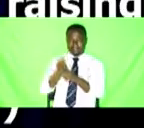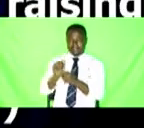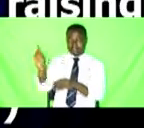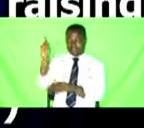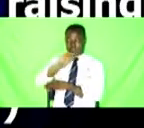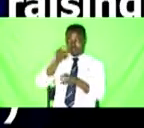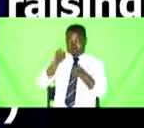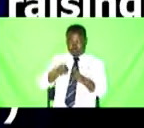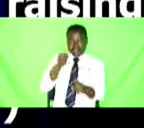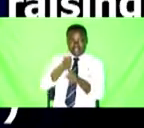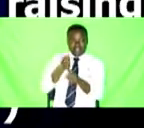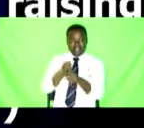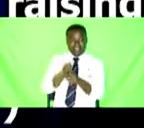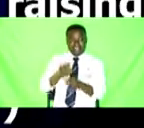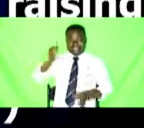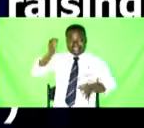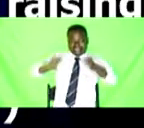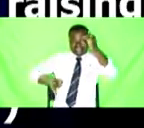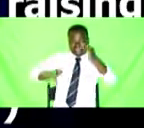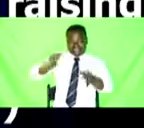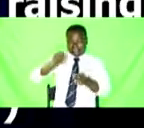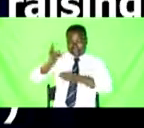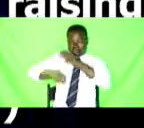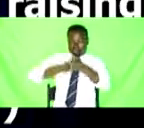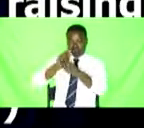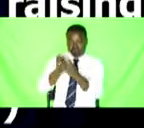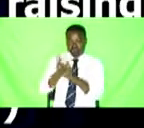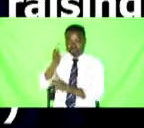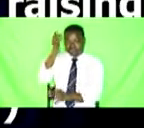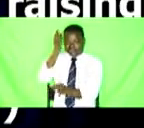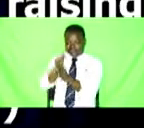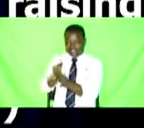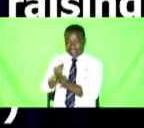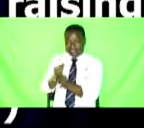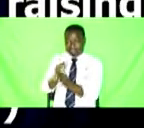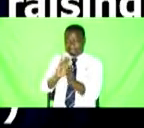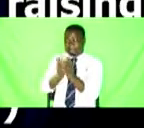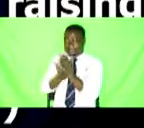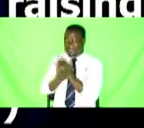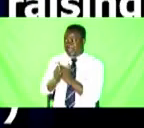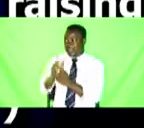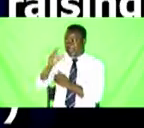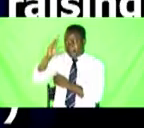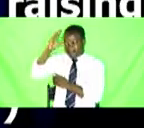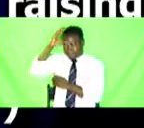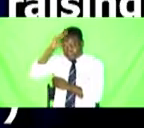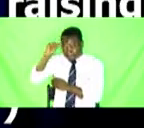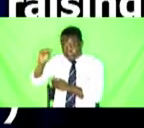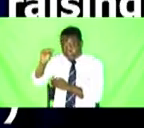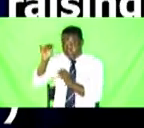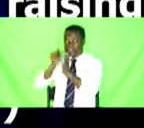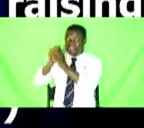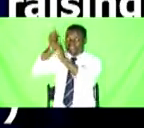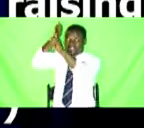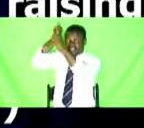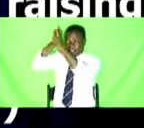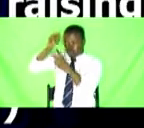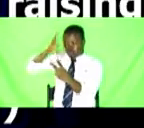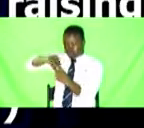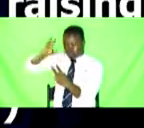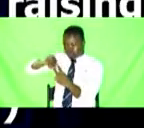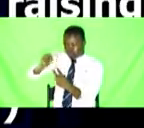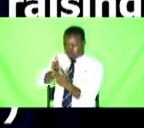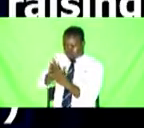he will judge the world with justice by the man, not a man, the man he has appointed through